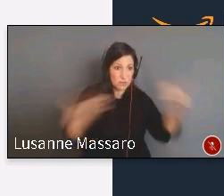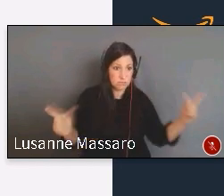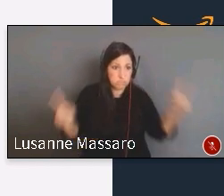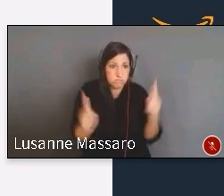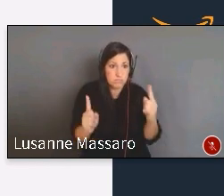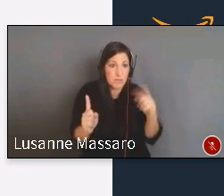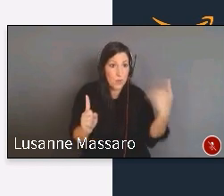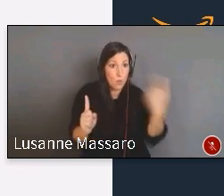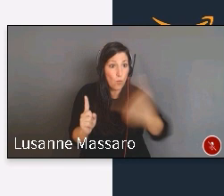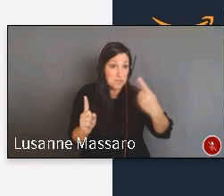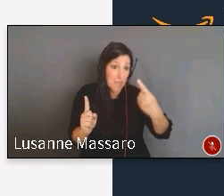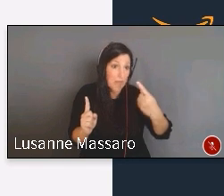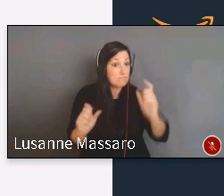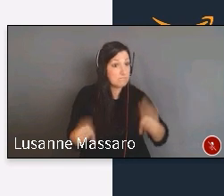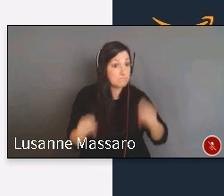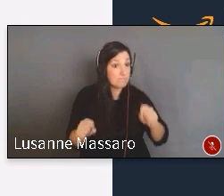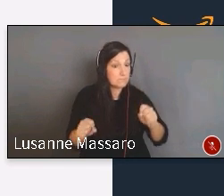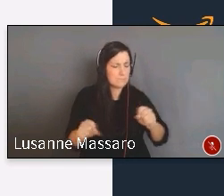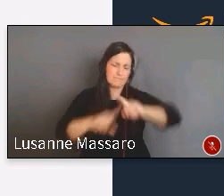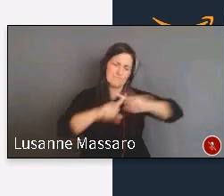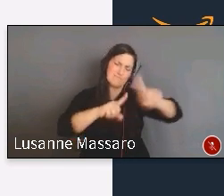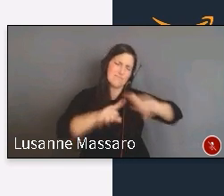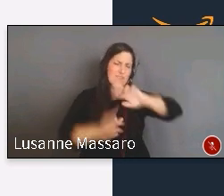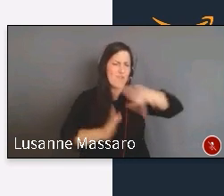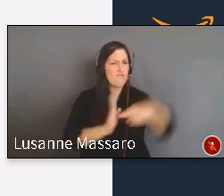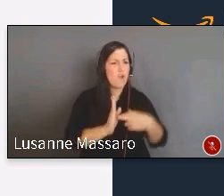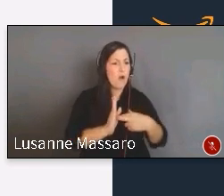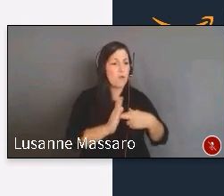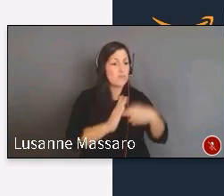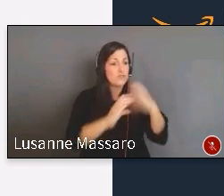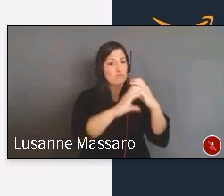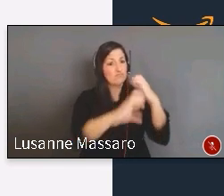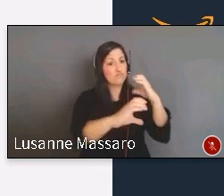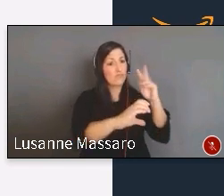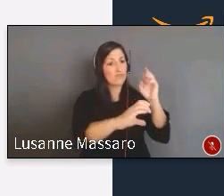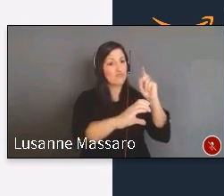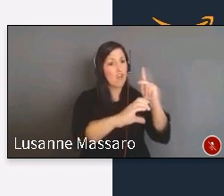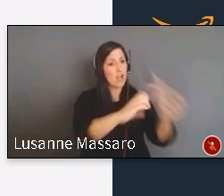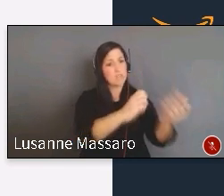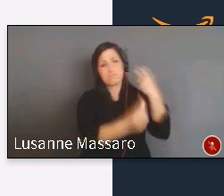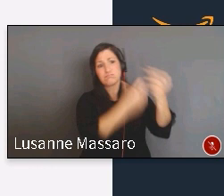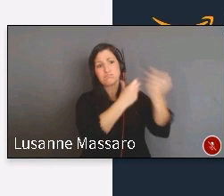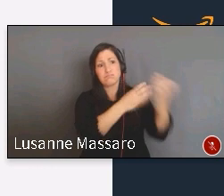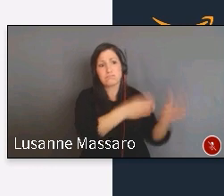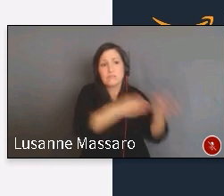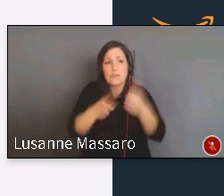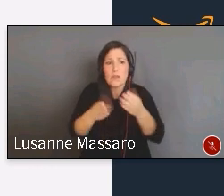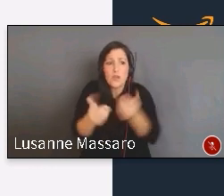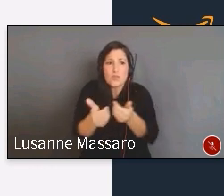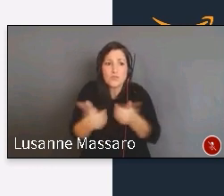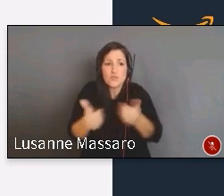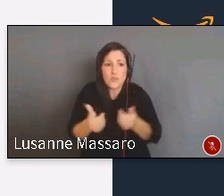and you could be doing anything from unloading trucks, sorting packages by zip code, and loading